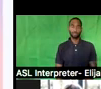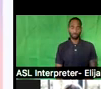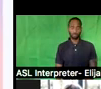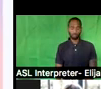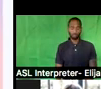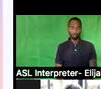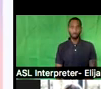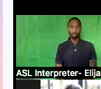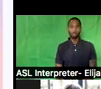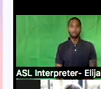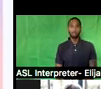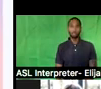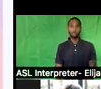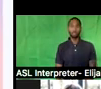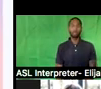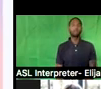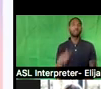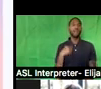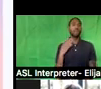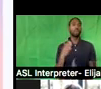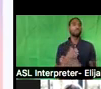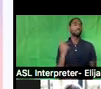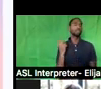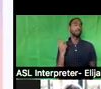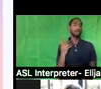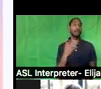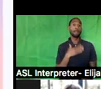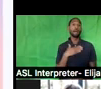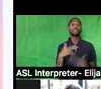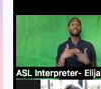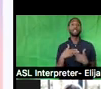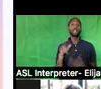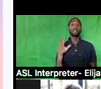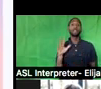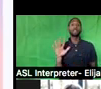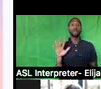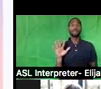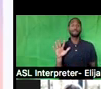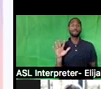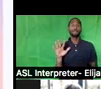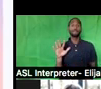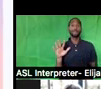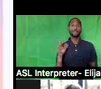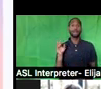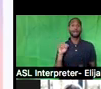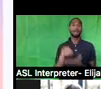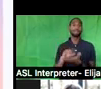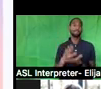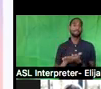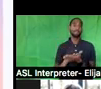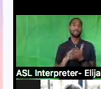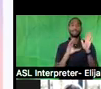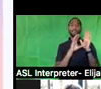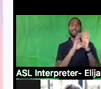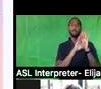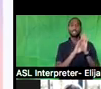I'll share one thing. Mine's on slide 35. I put a couple of